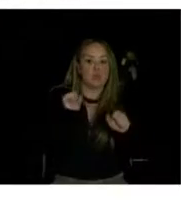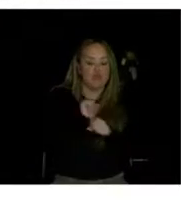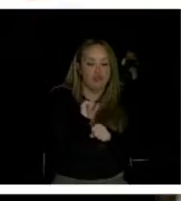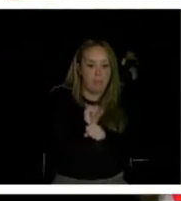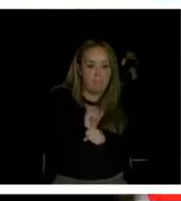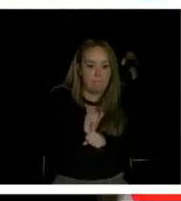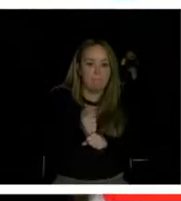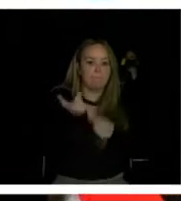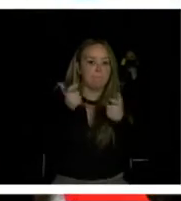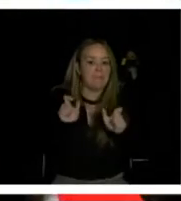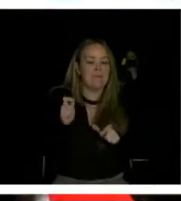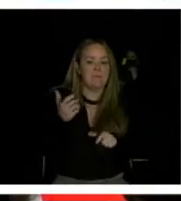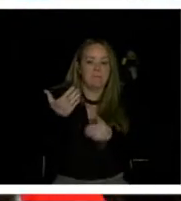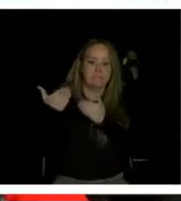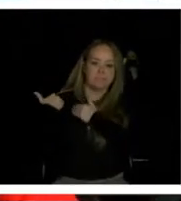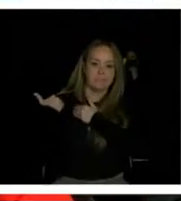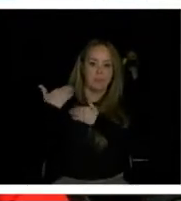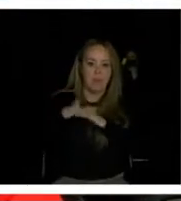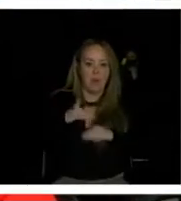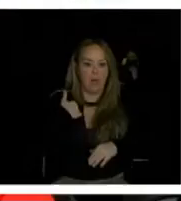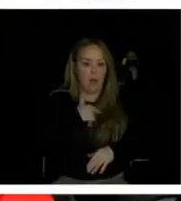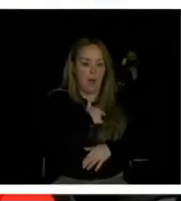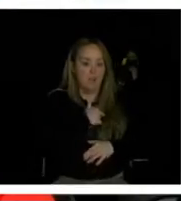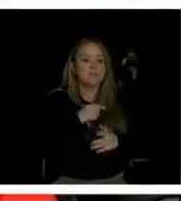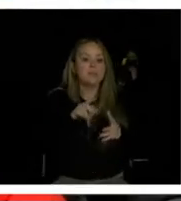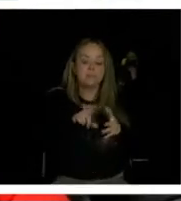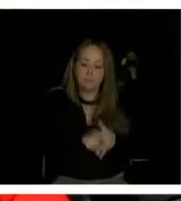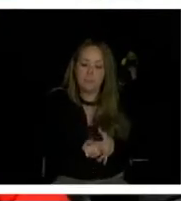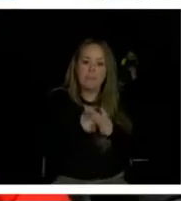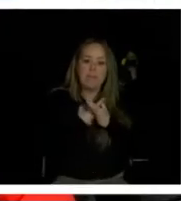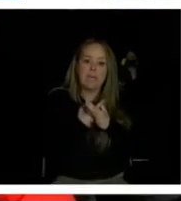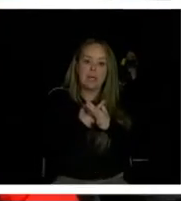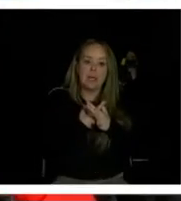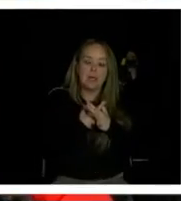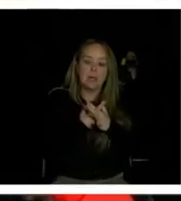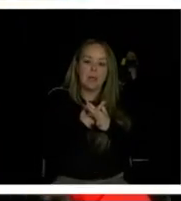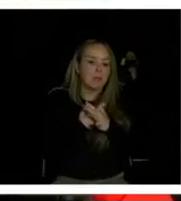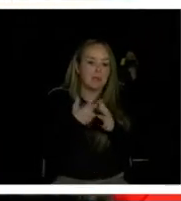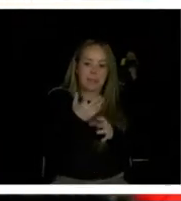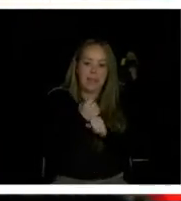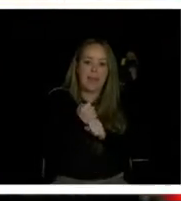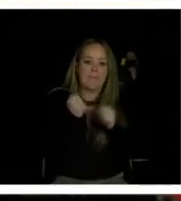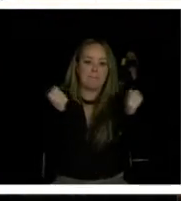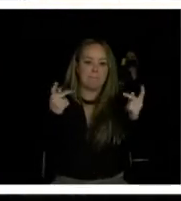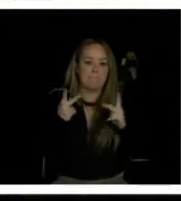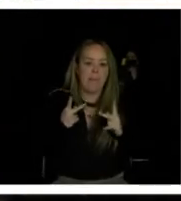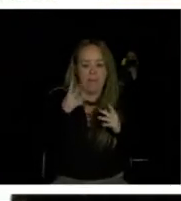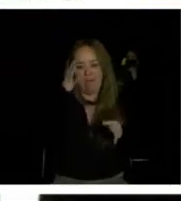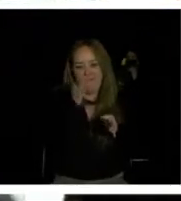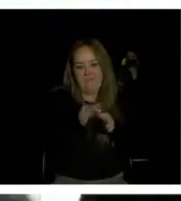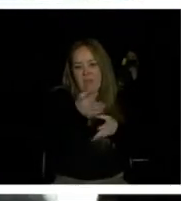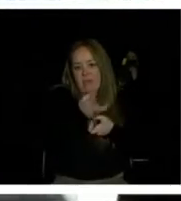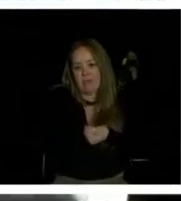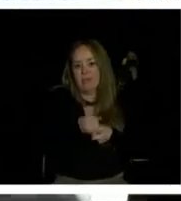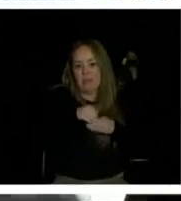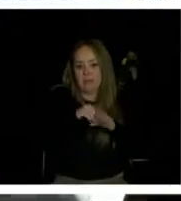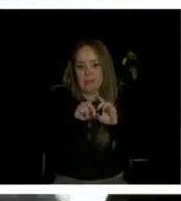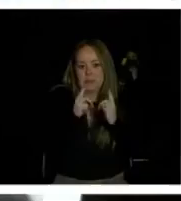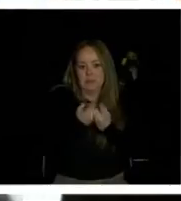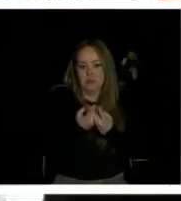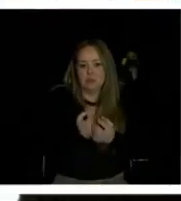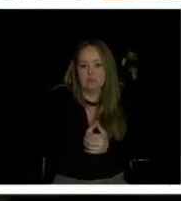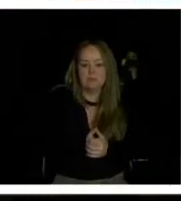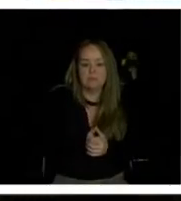big charge for us is to begin to restore that faith back in the district.